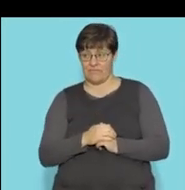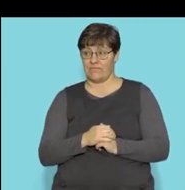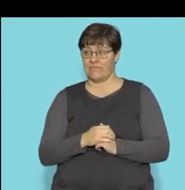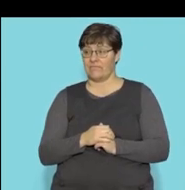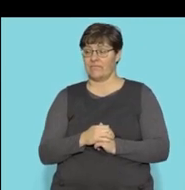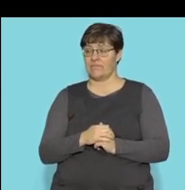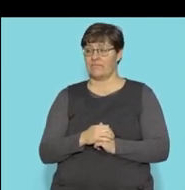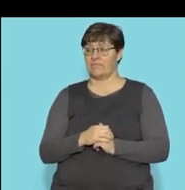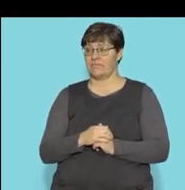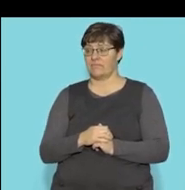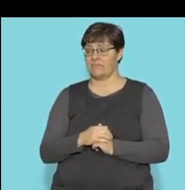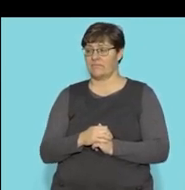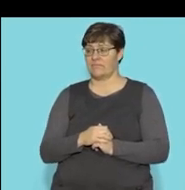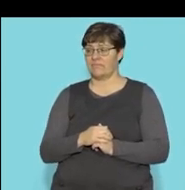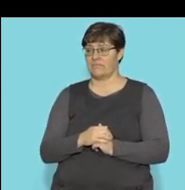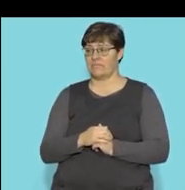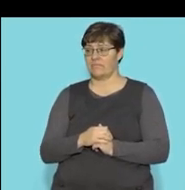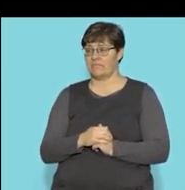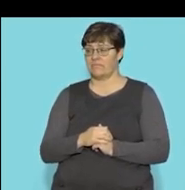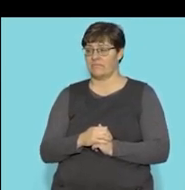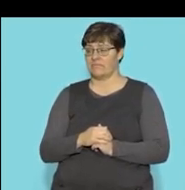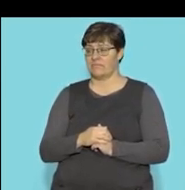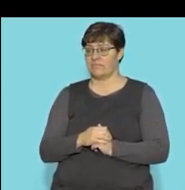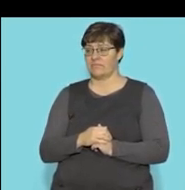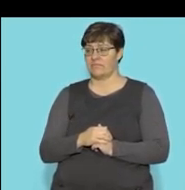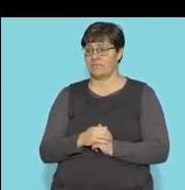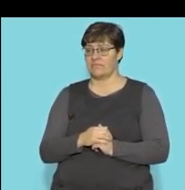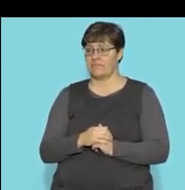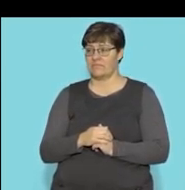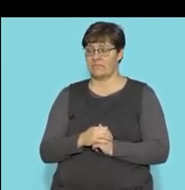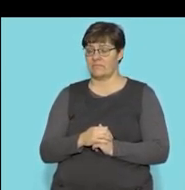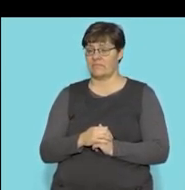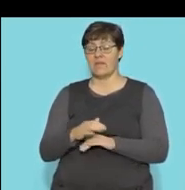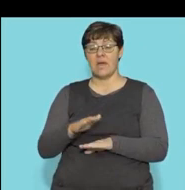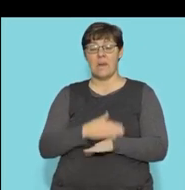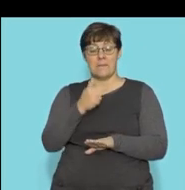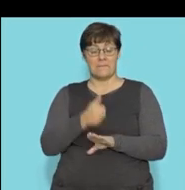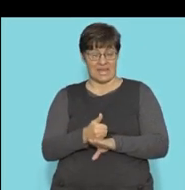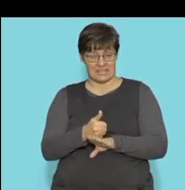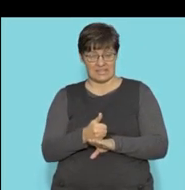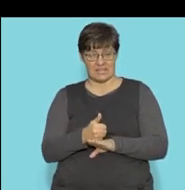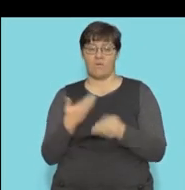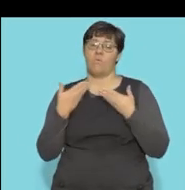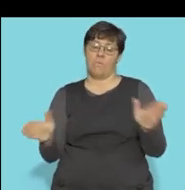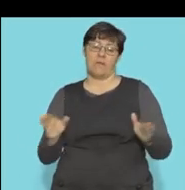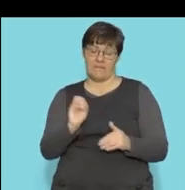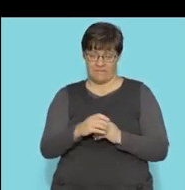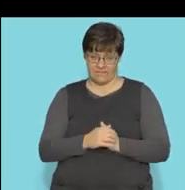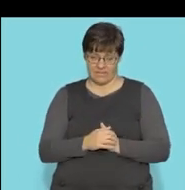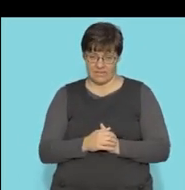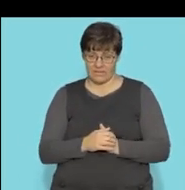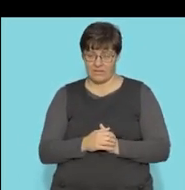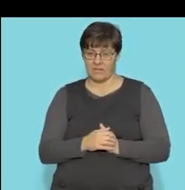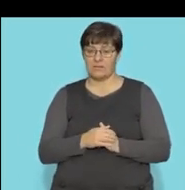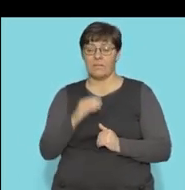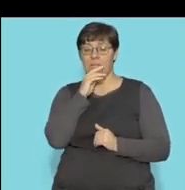that the height of this particular roof is 5 meters. And the base of the roof is open. So